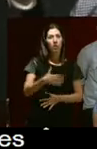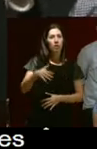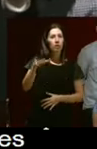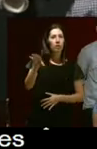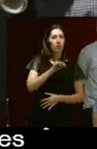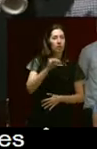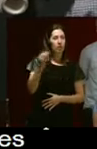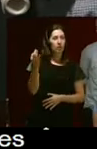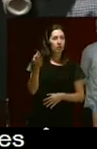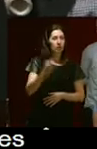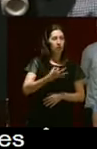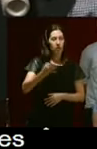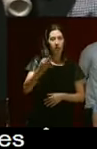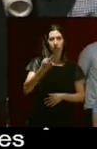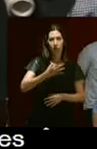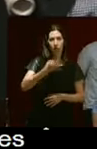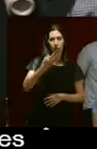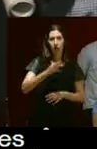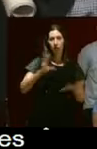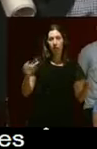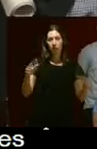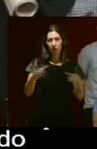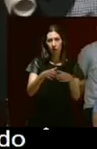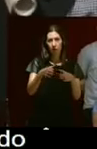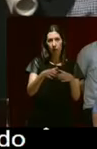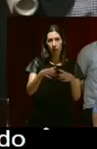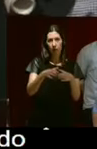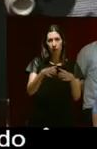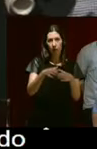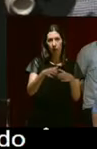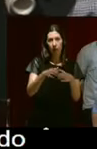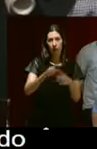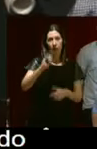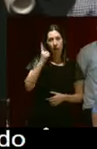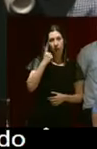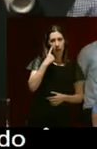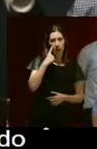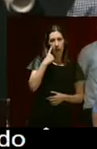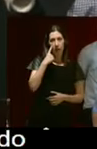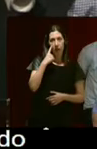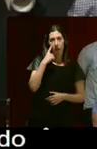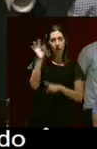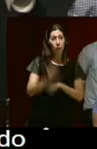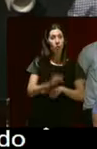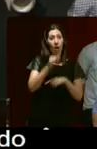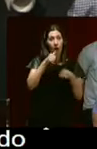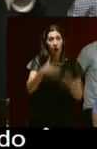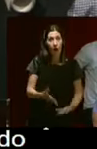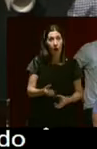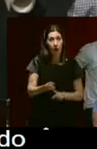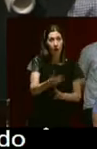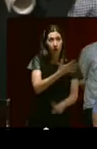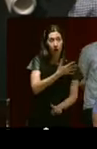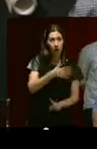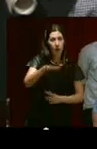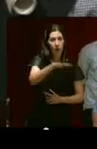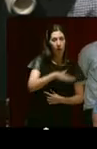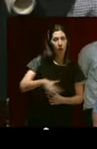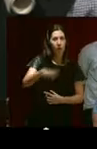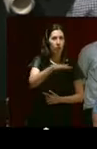explained, it is my understanding that when the equipment detects